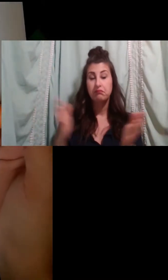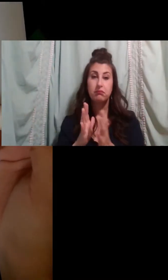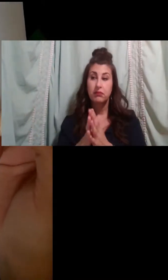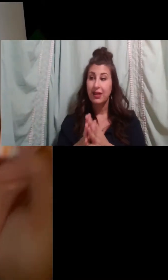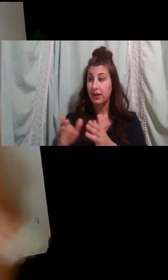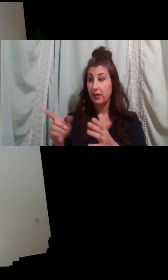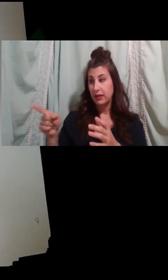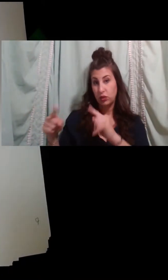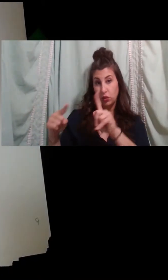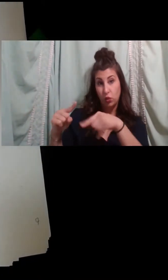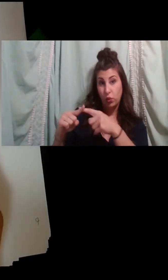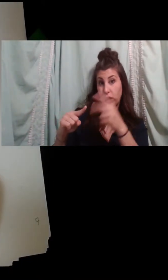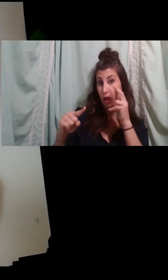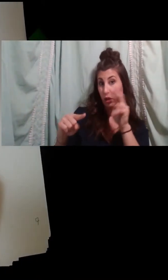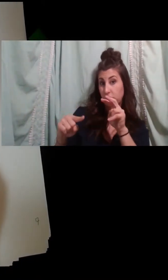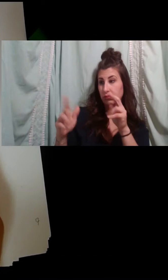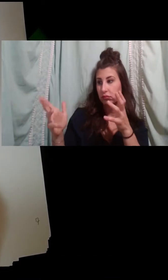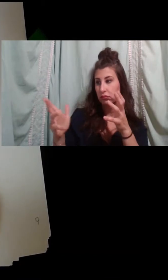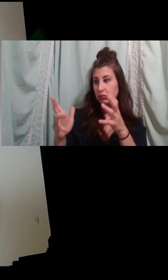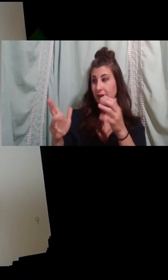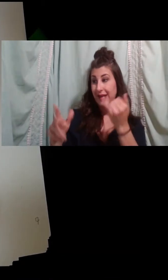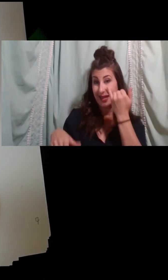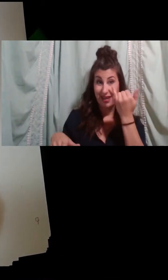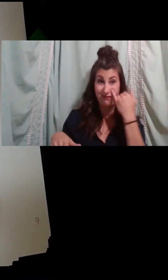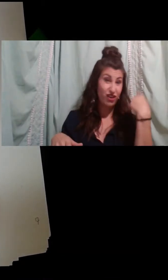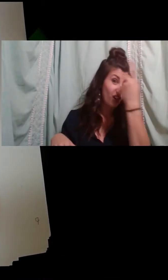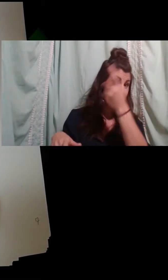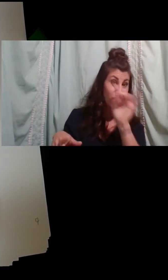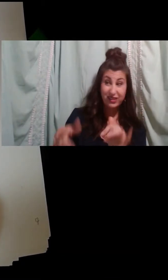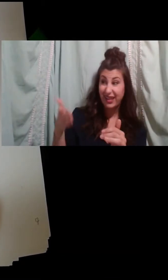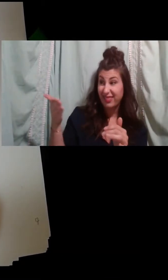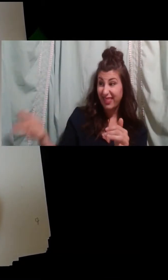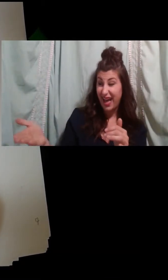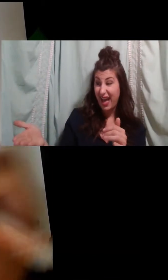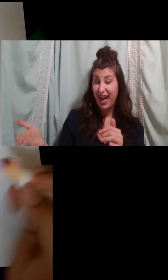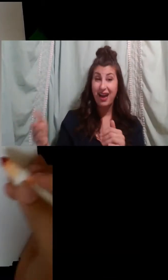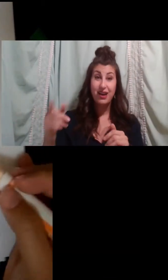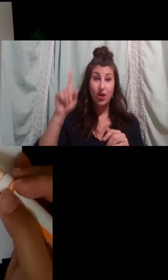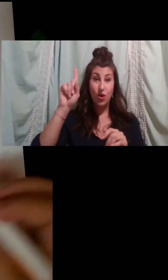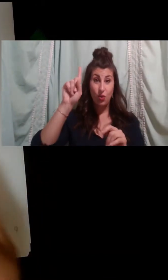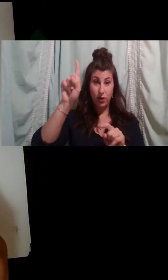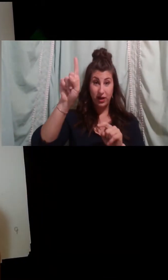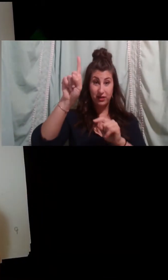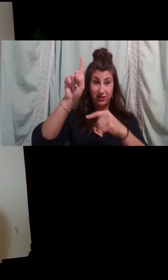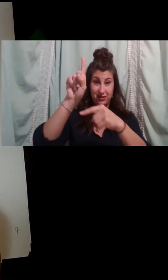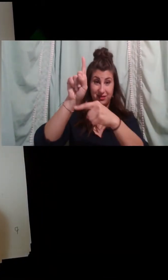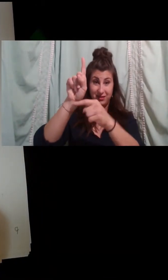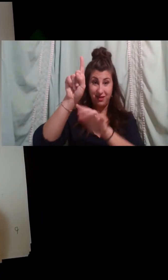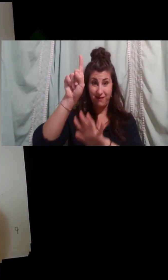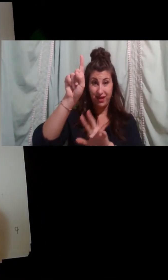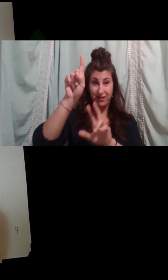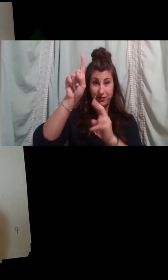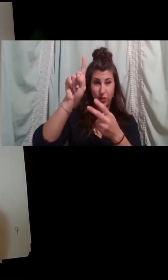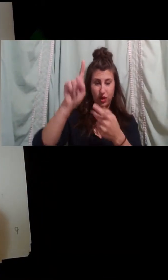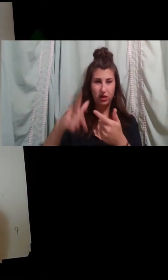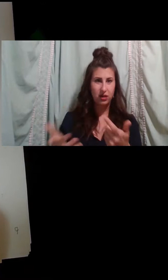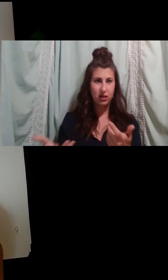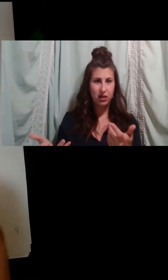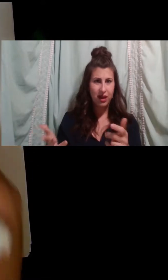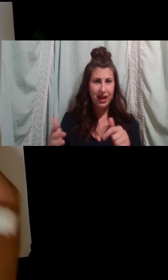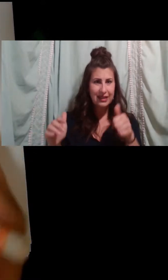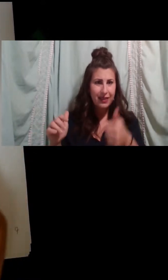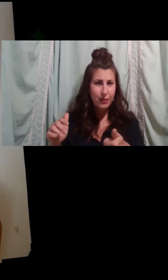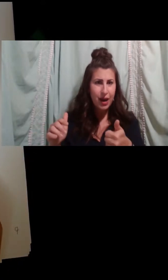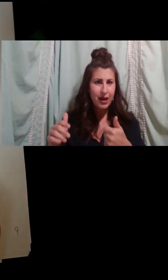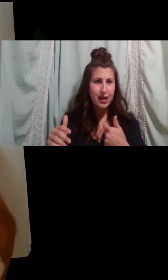So that's when it looks like this. Okay, but what if it looks like this? Well, it's at the bottom,